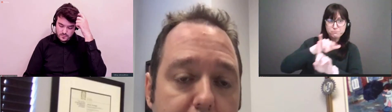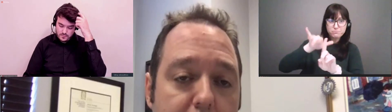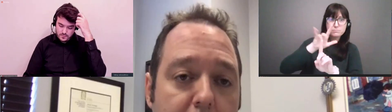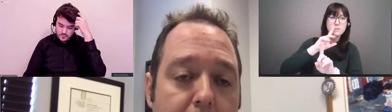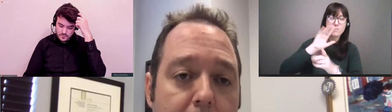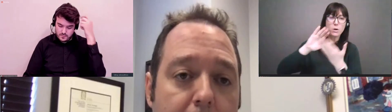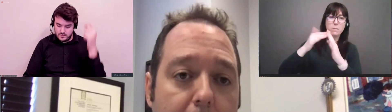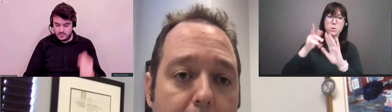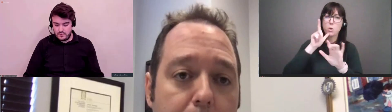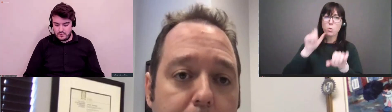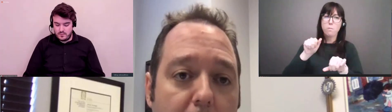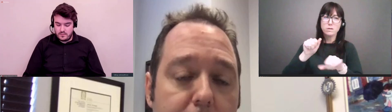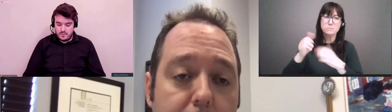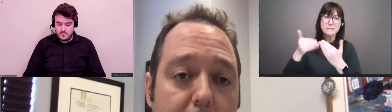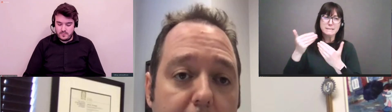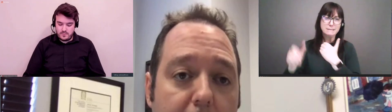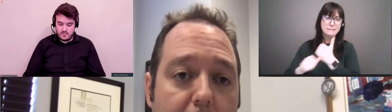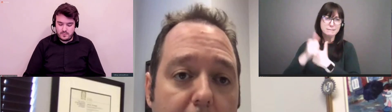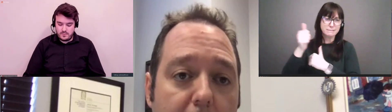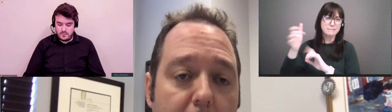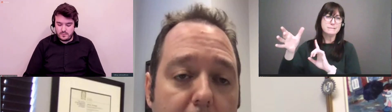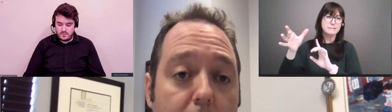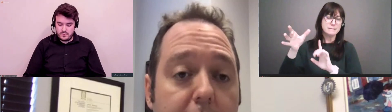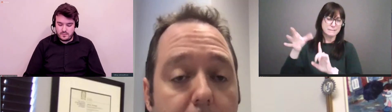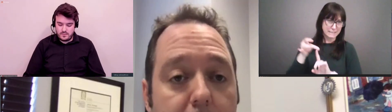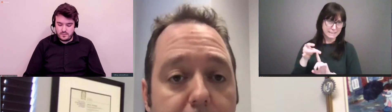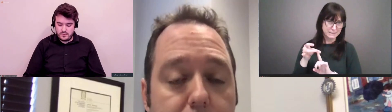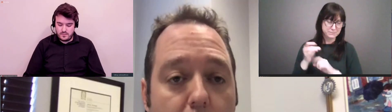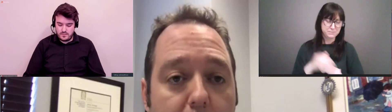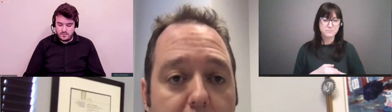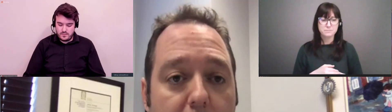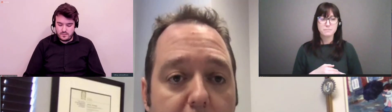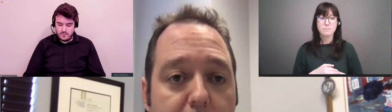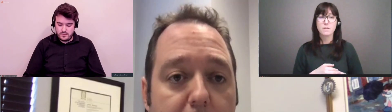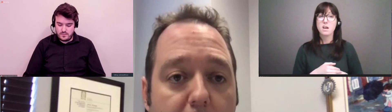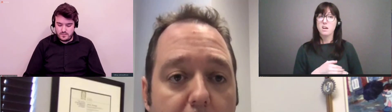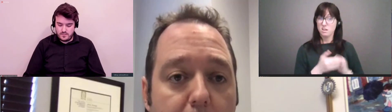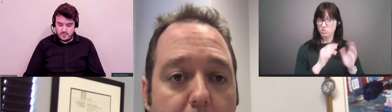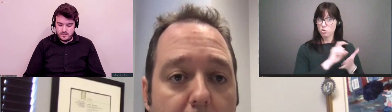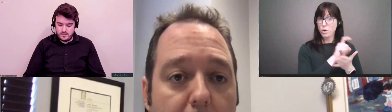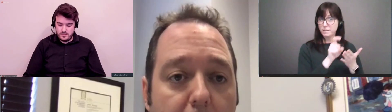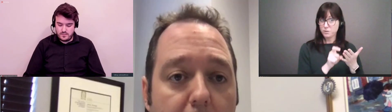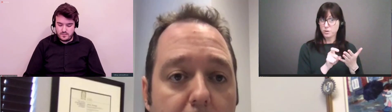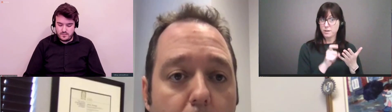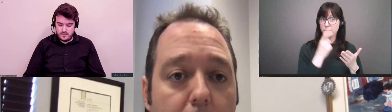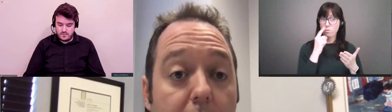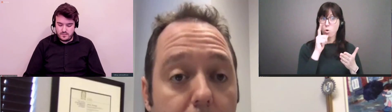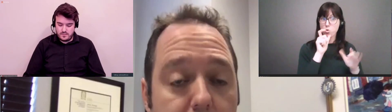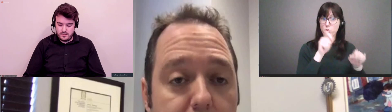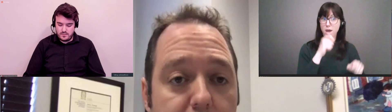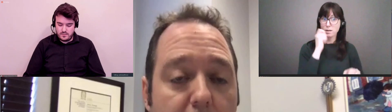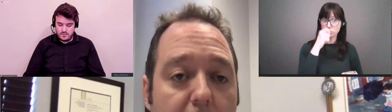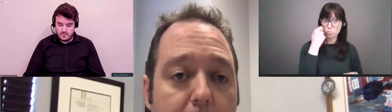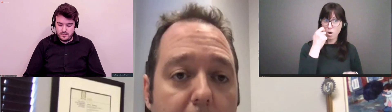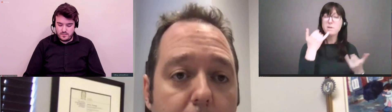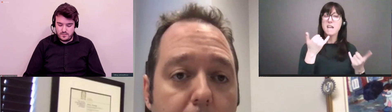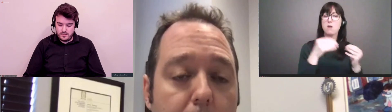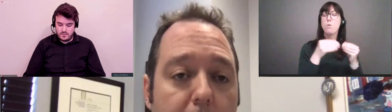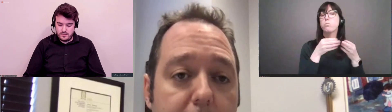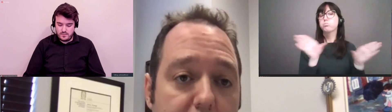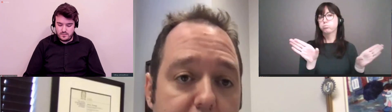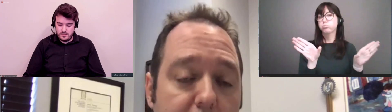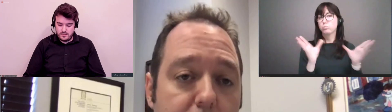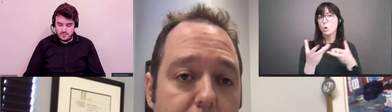populations. Certainly, criteria for swabbing have become more inclusive, and we will